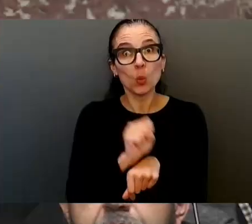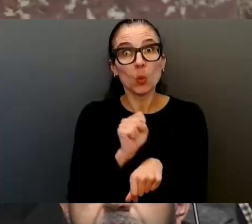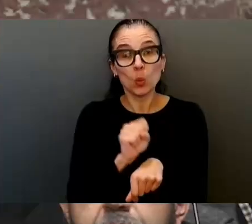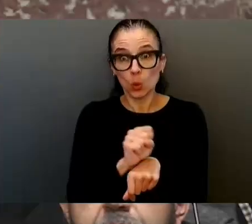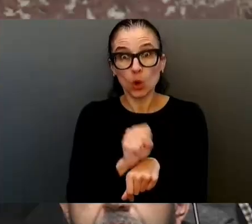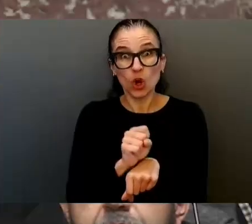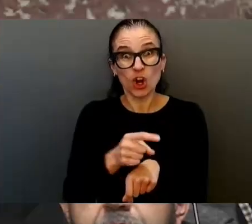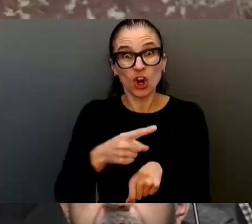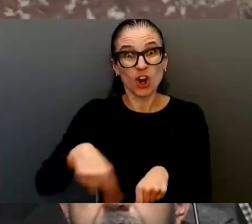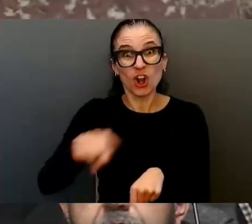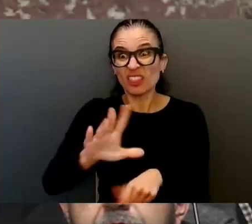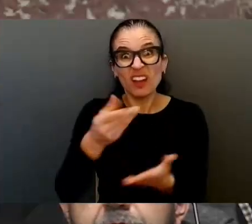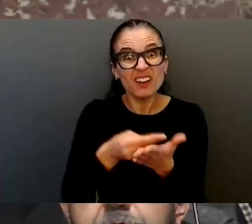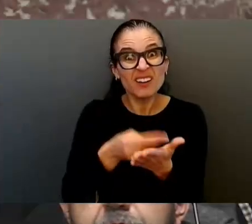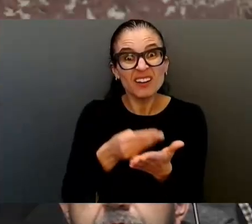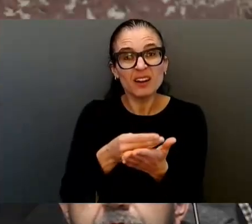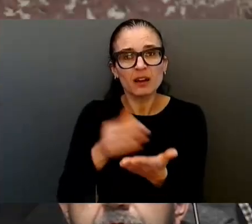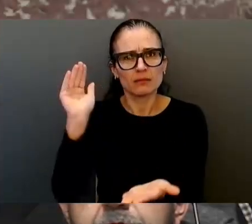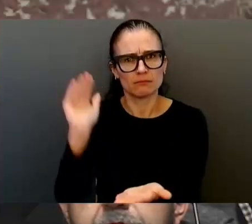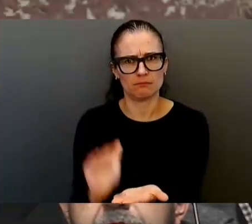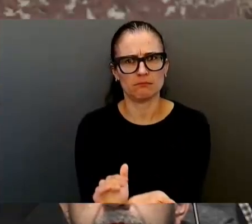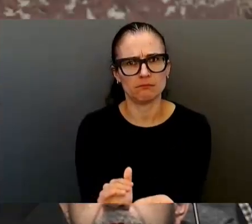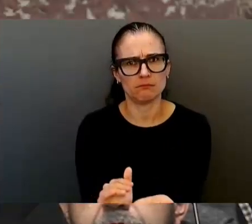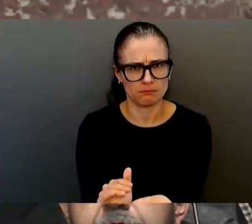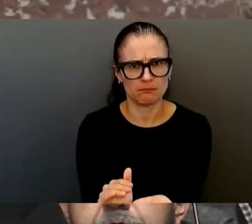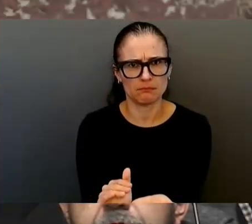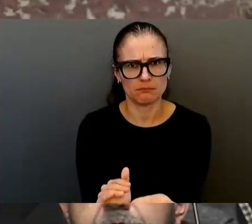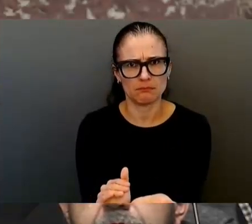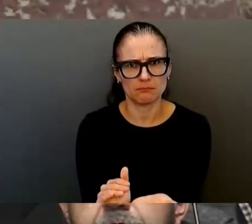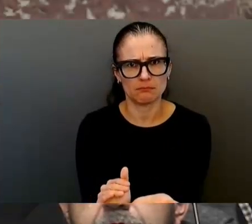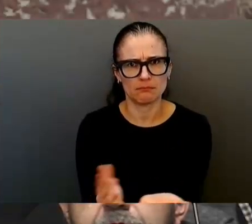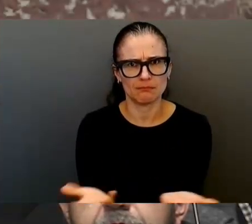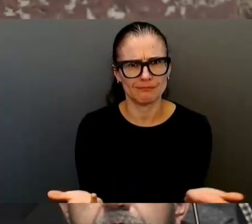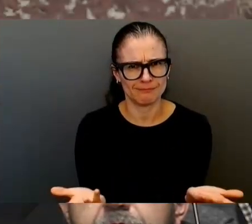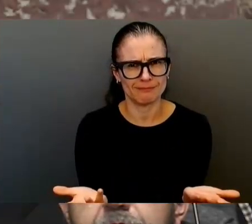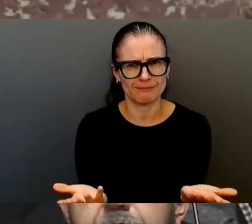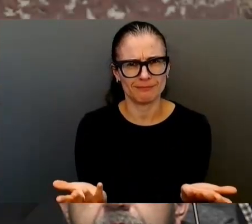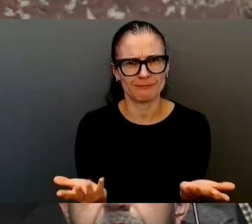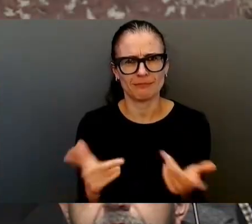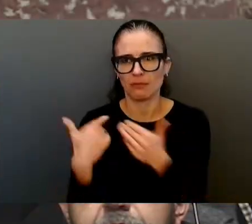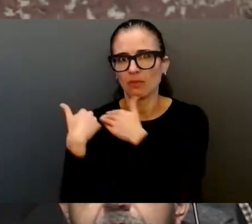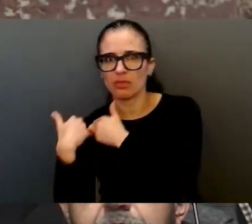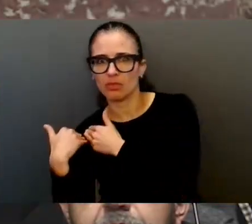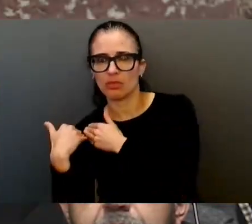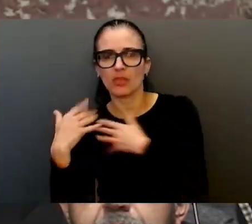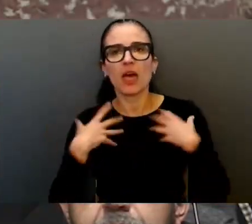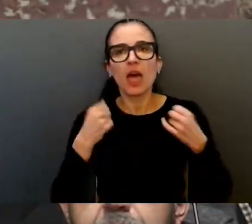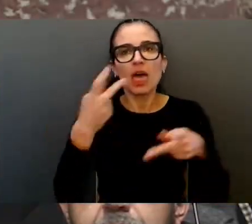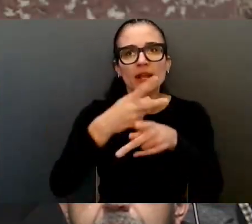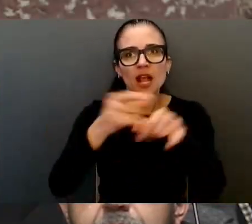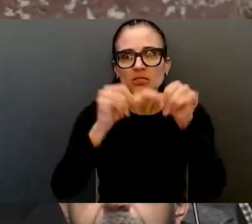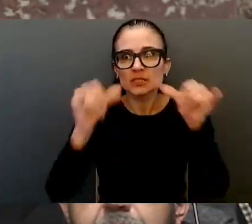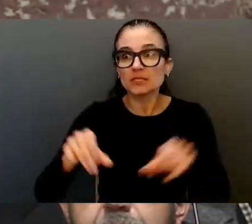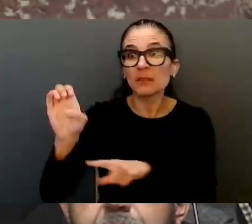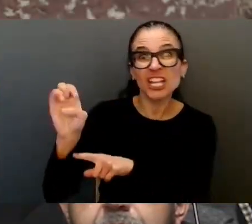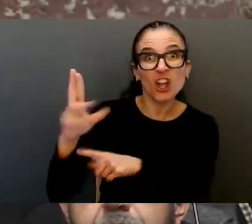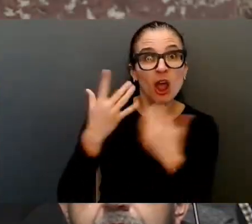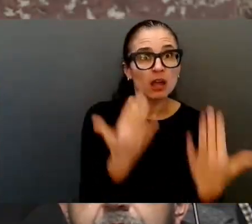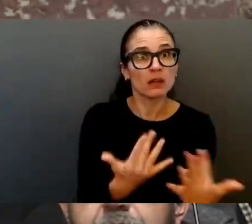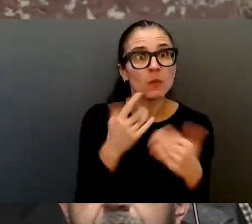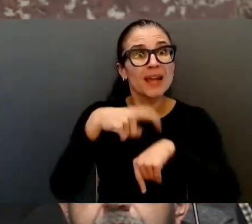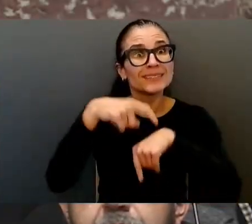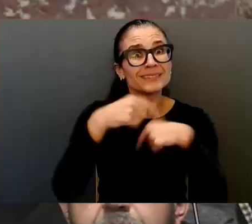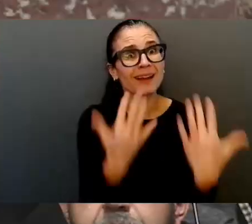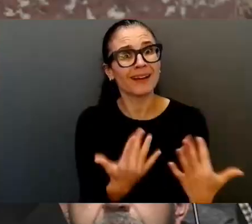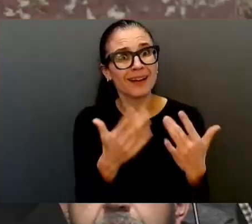hours. 1 million British Columbians don't even have a family doctor. Housing is unaffordable.